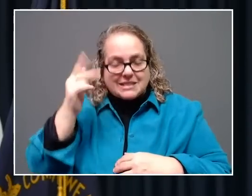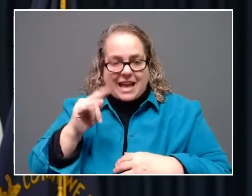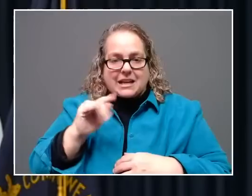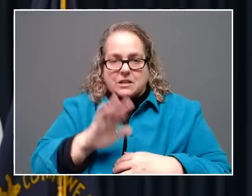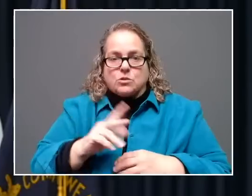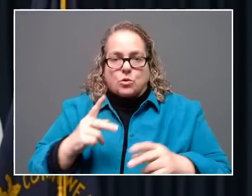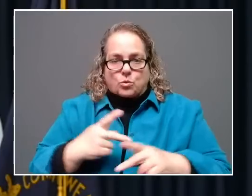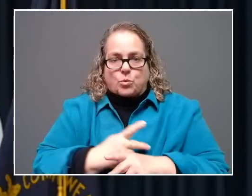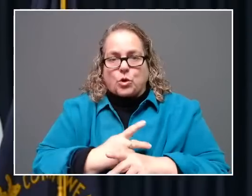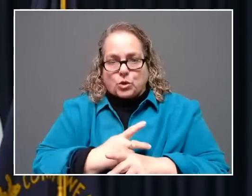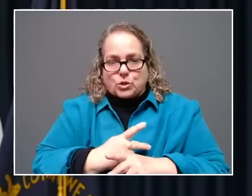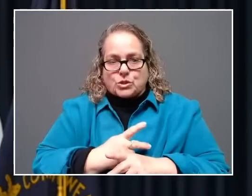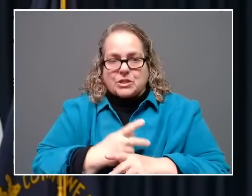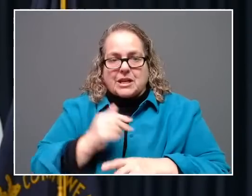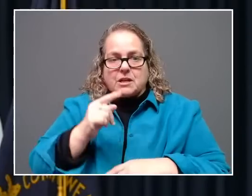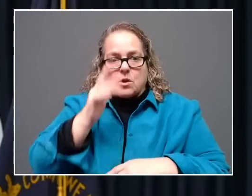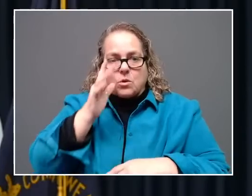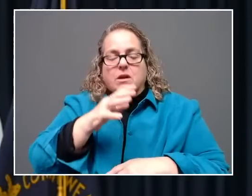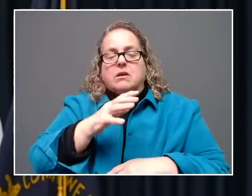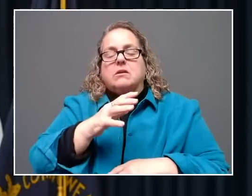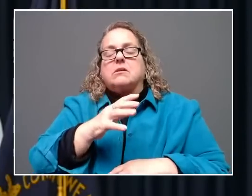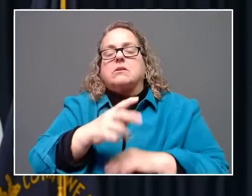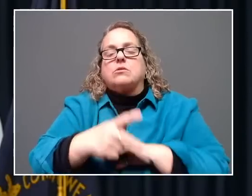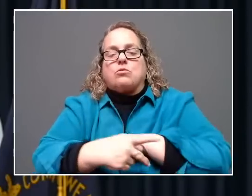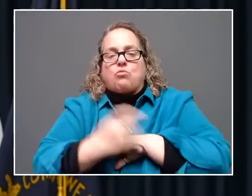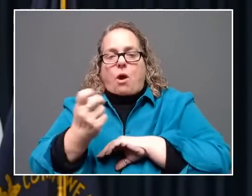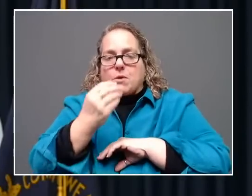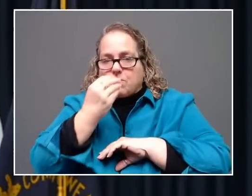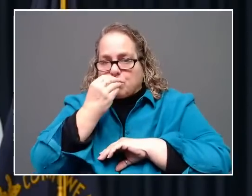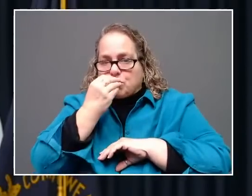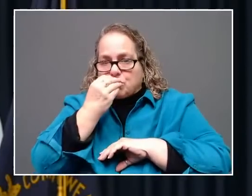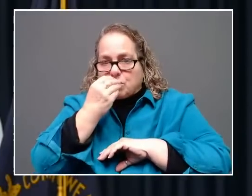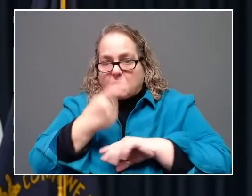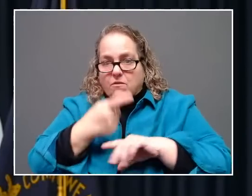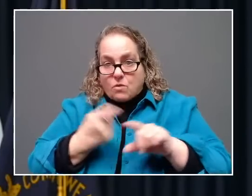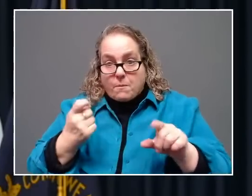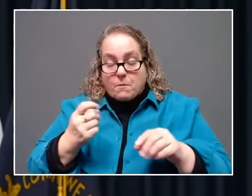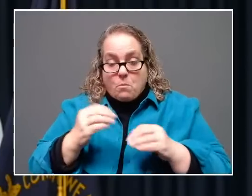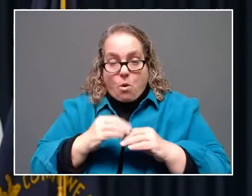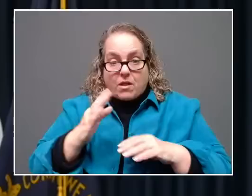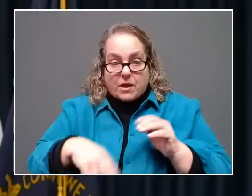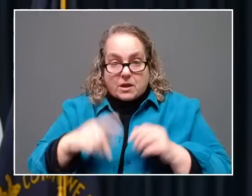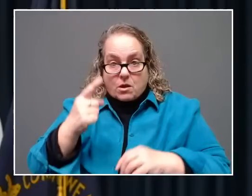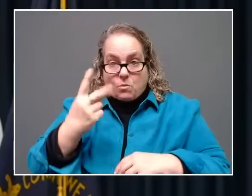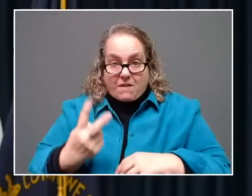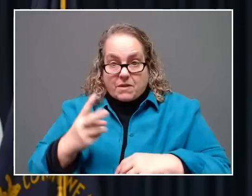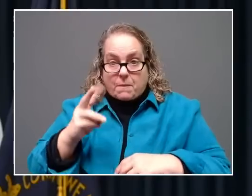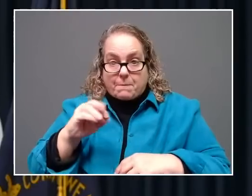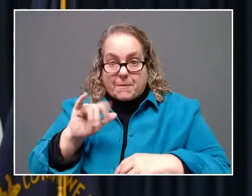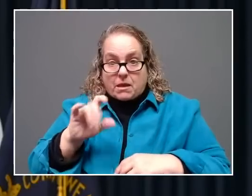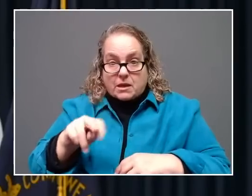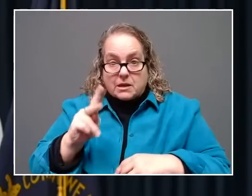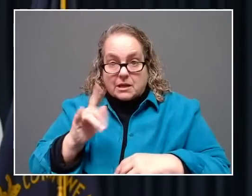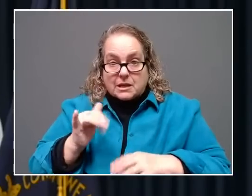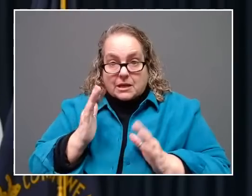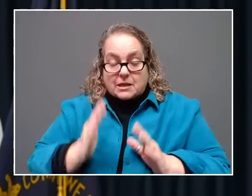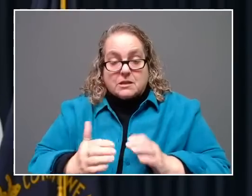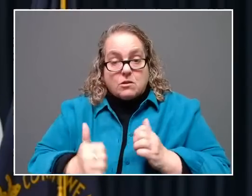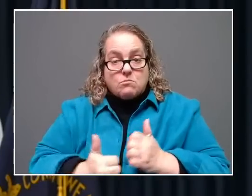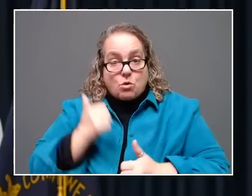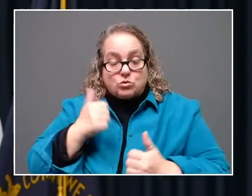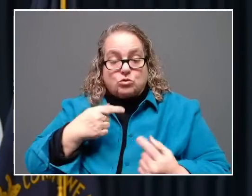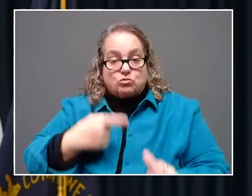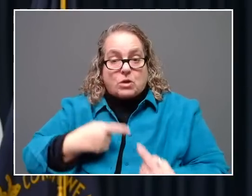take food off the tables of more than 500,000 Kentuckians, most of them struggling seniors